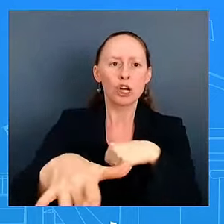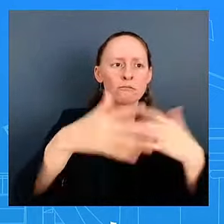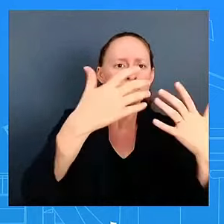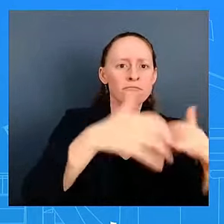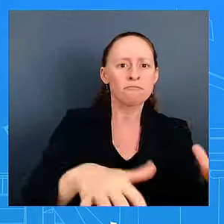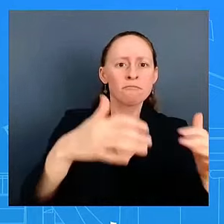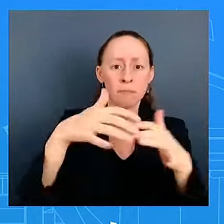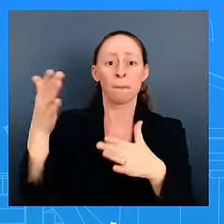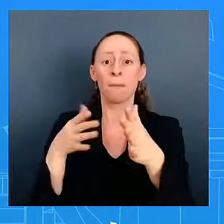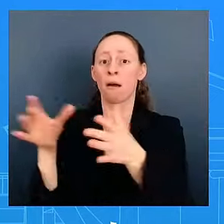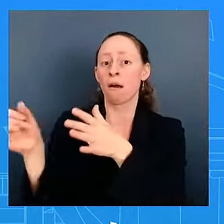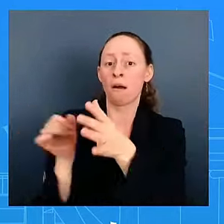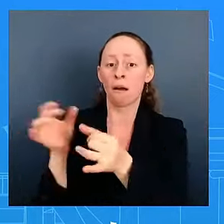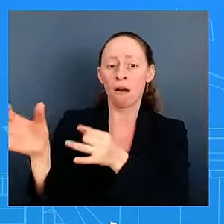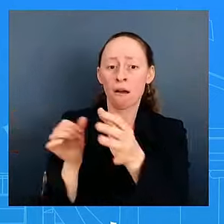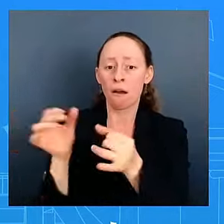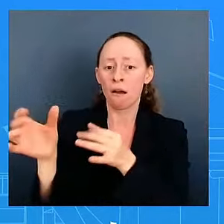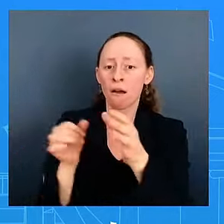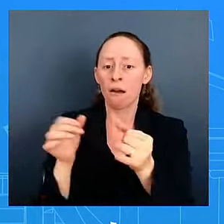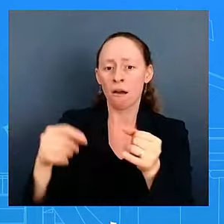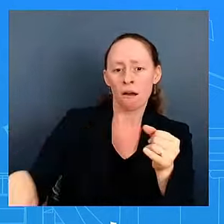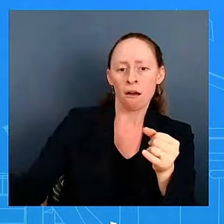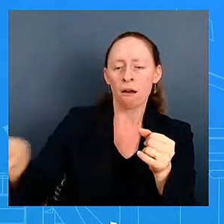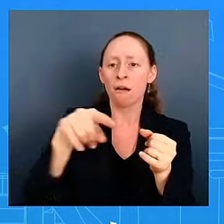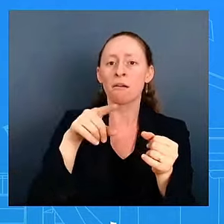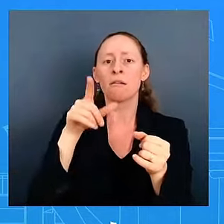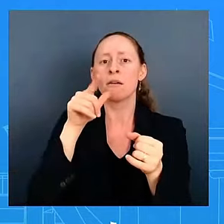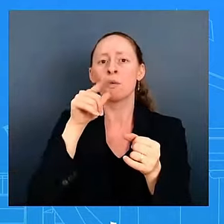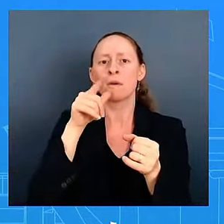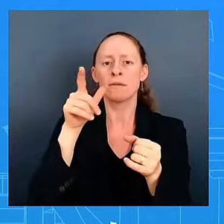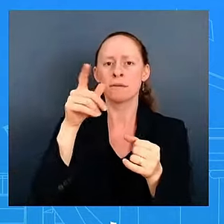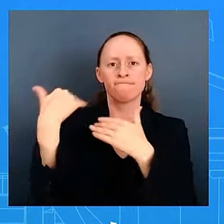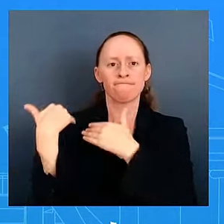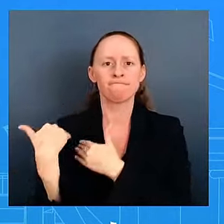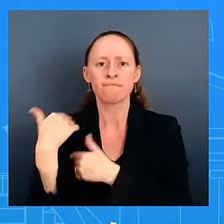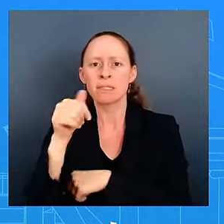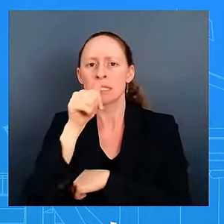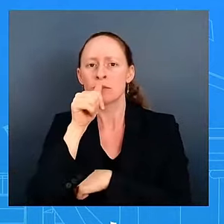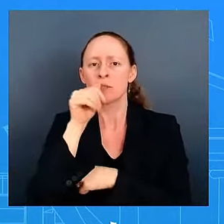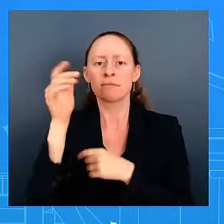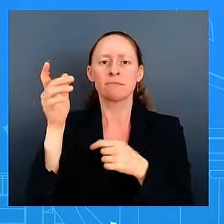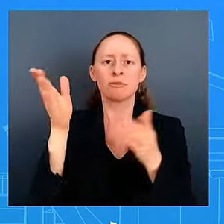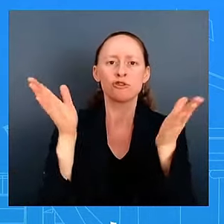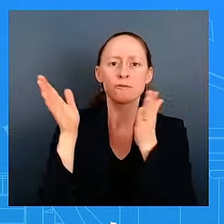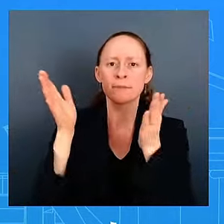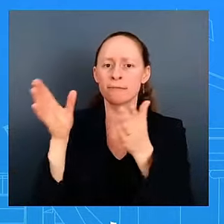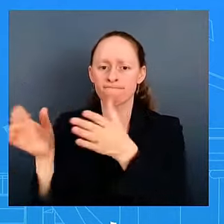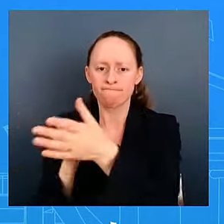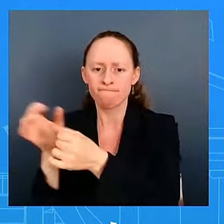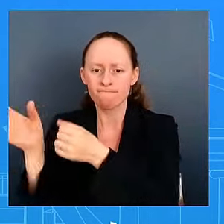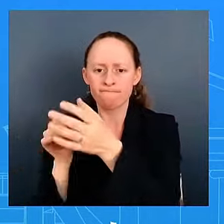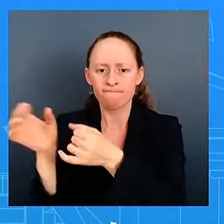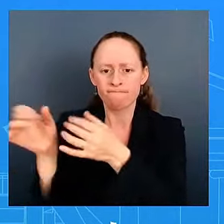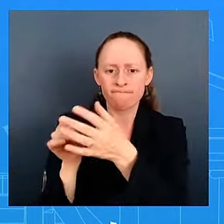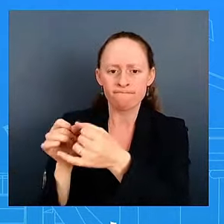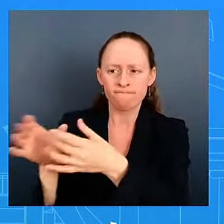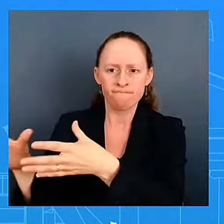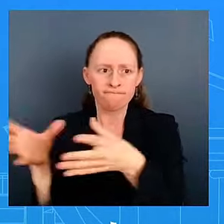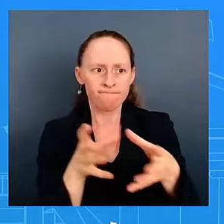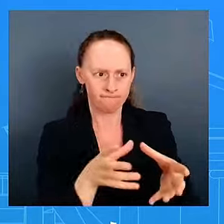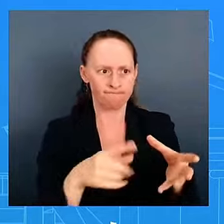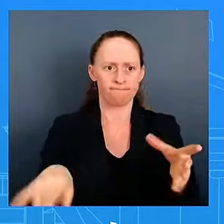or both. So how are these groups of people he's meeting with supporters of